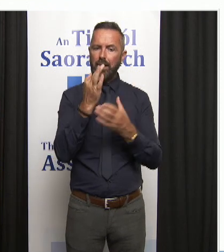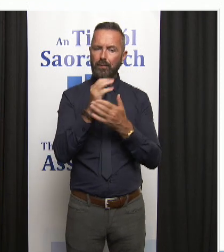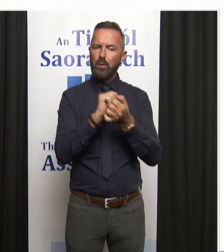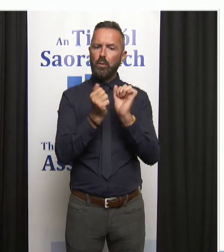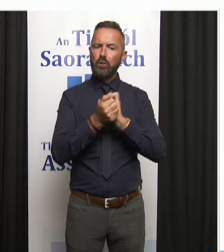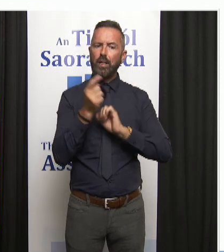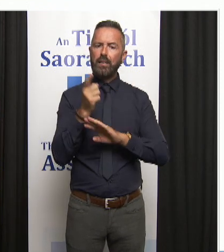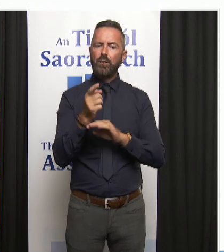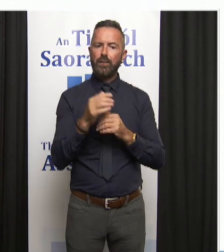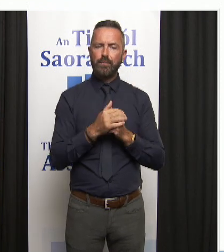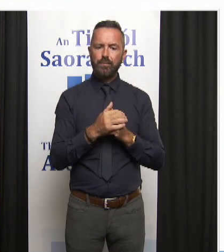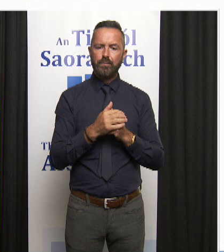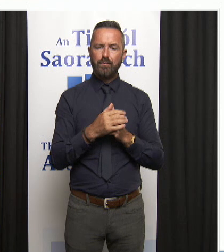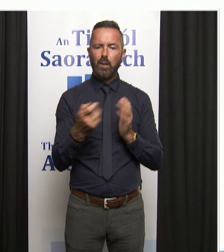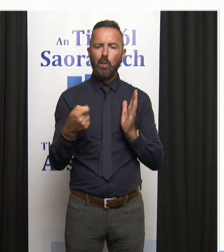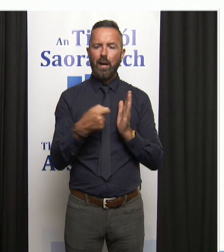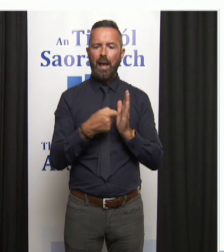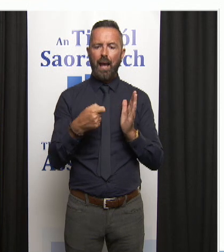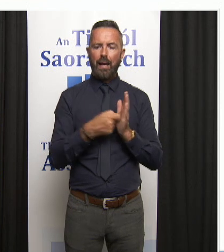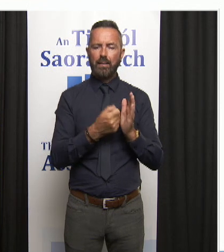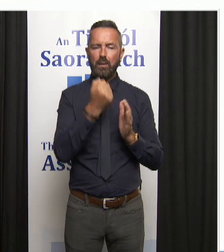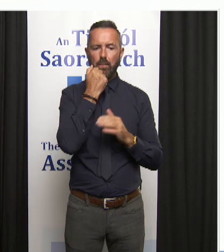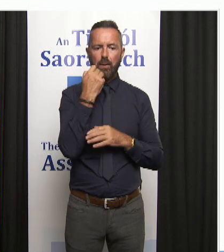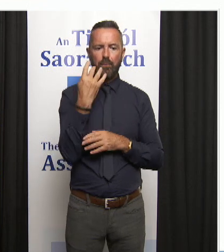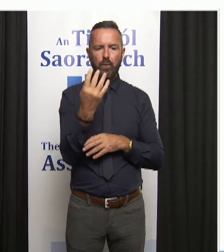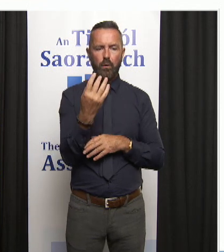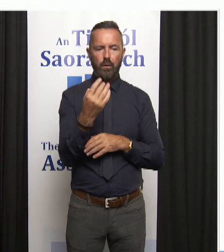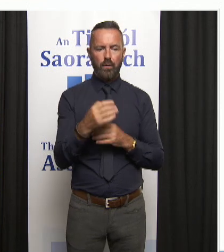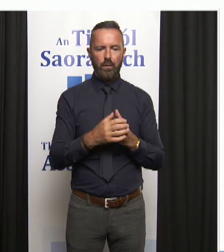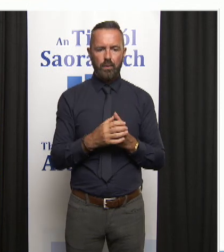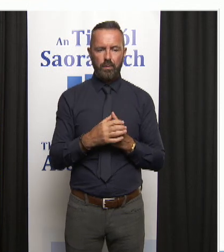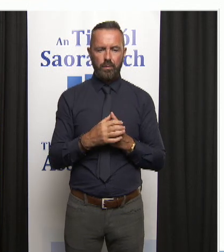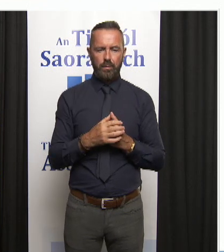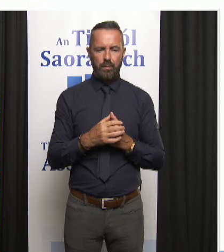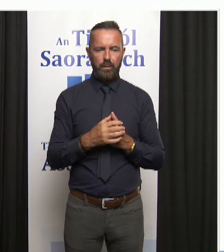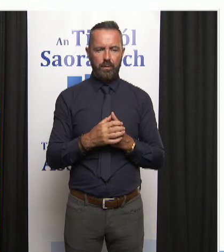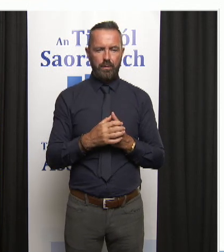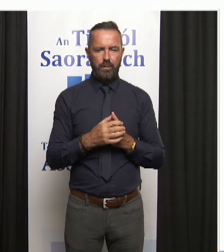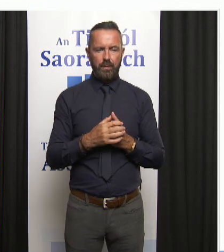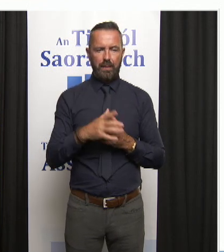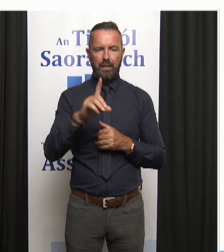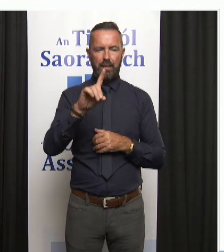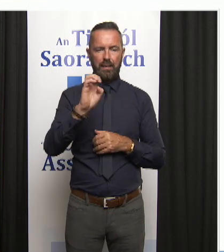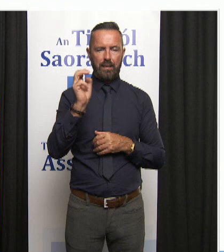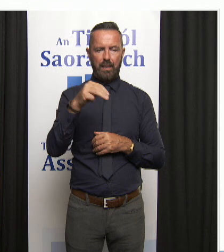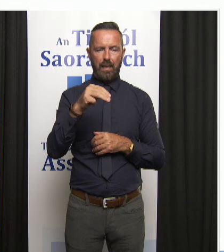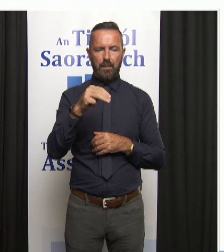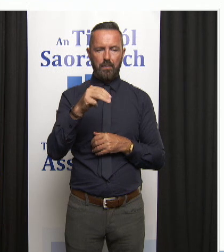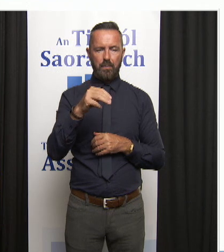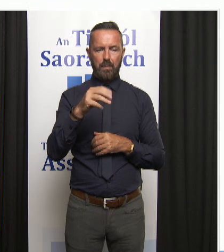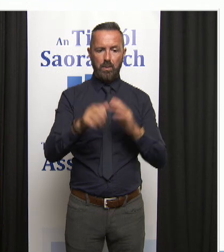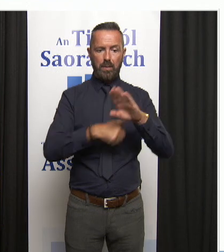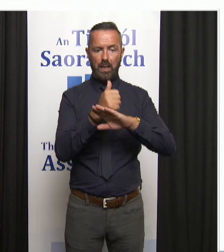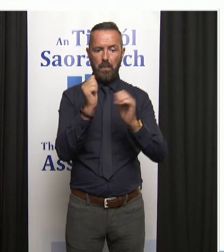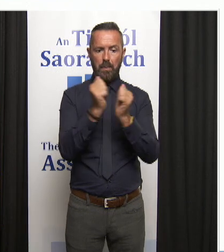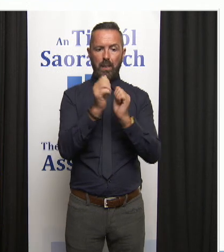here, and we added on number 4 that the DEM convenes meetings with